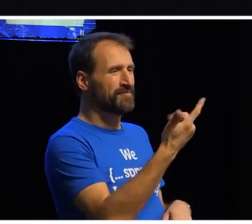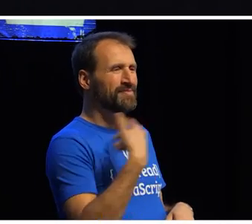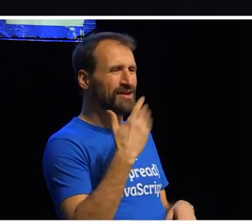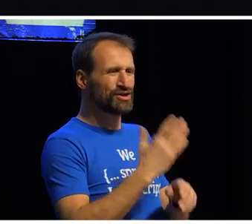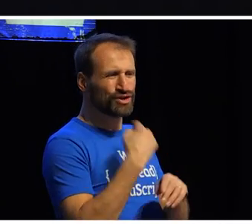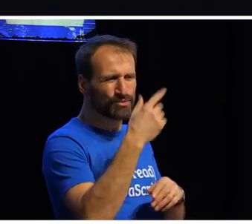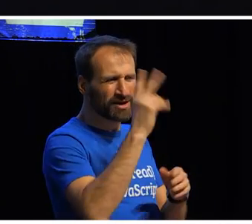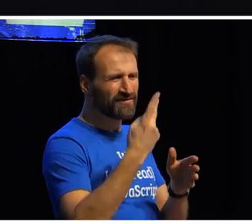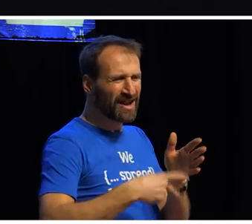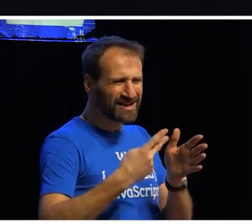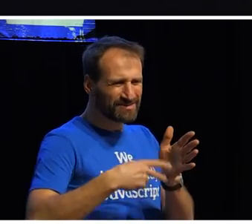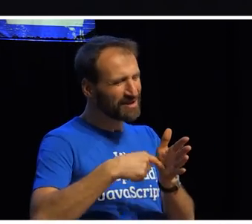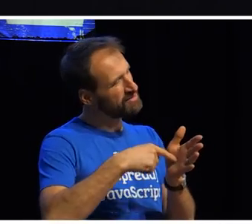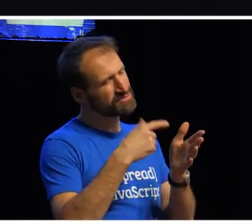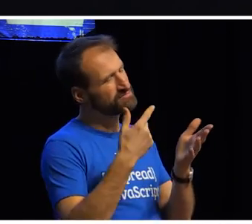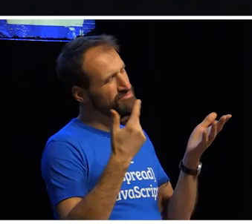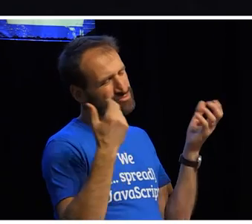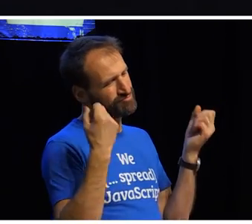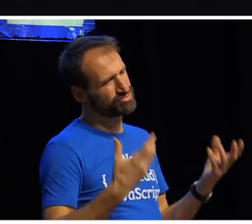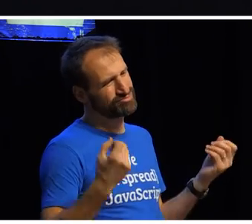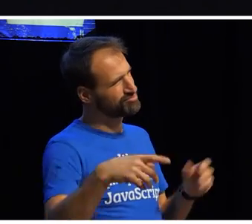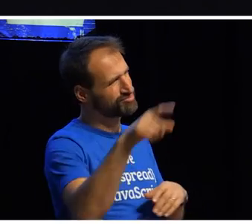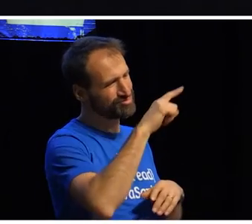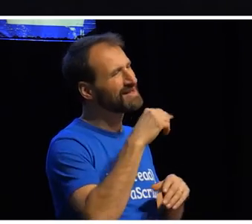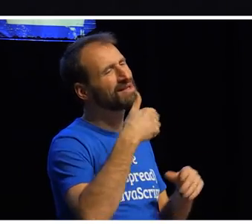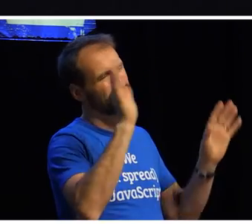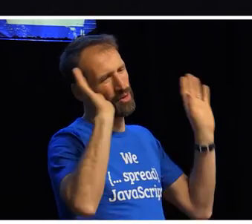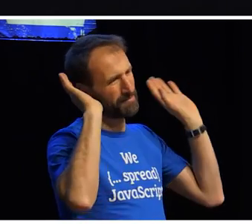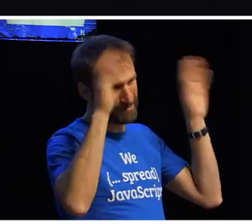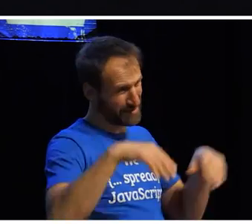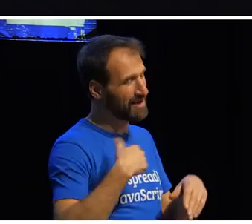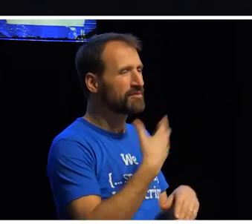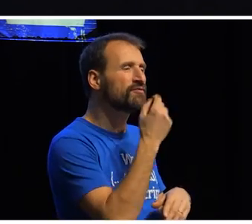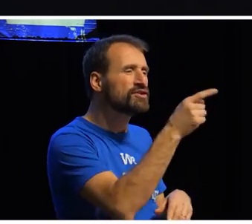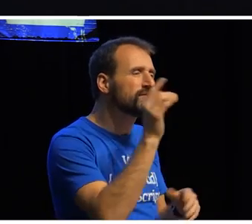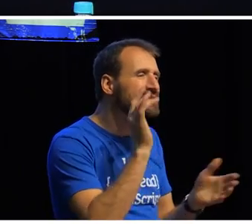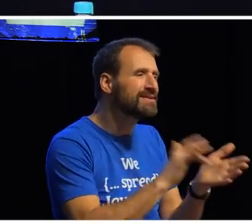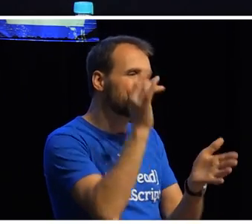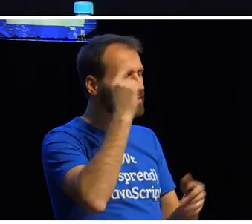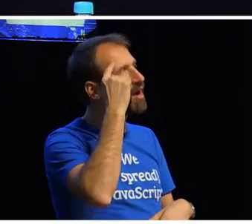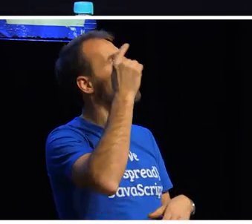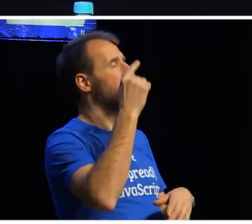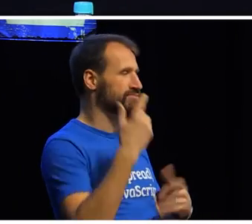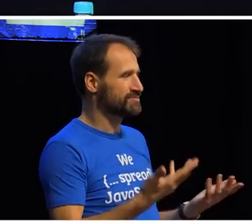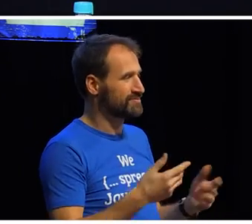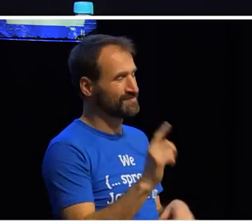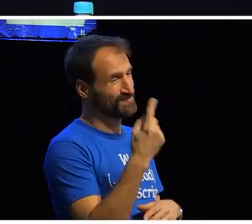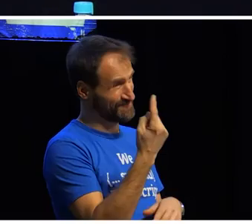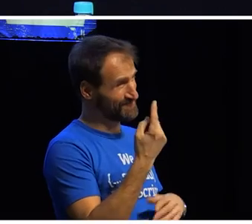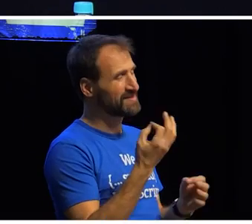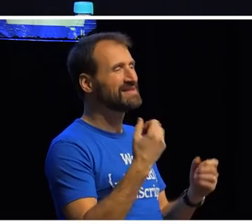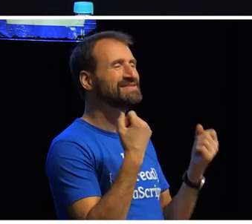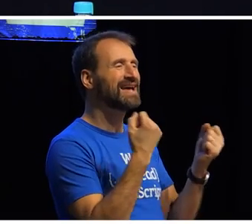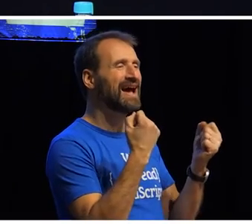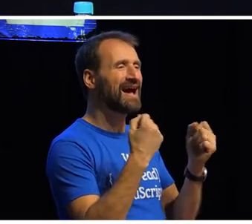vulnerabilities that are clearly many many more that we can talk about hopefully these give you a tidbit and the other thing you should talk about is in on one hand you should understand the security flaws